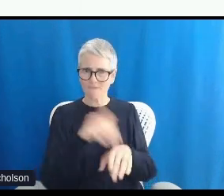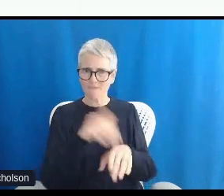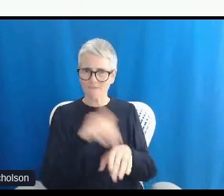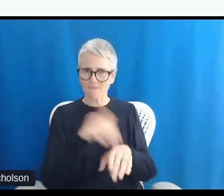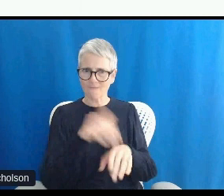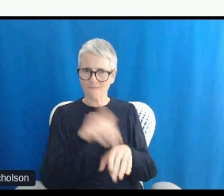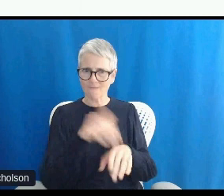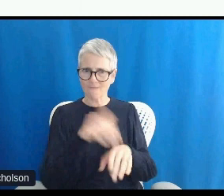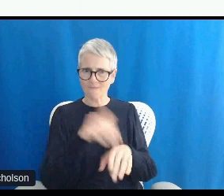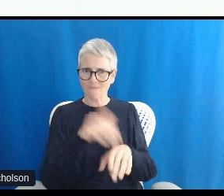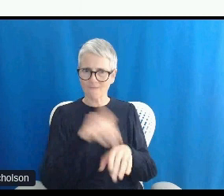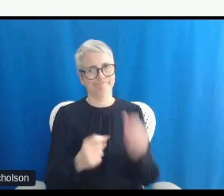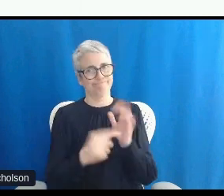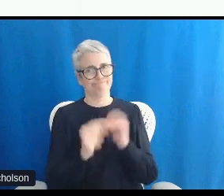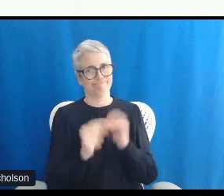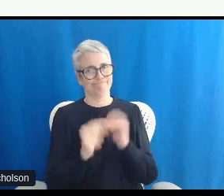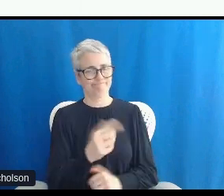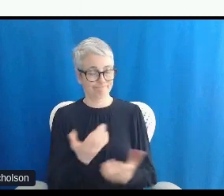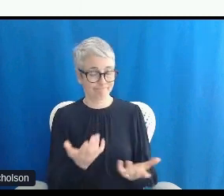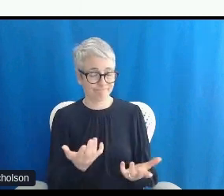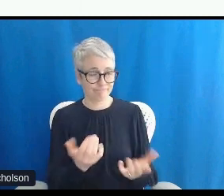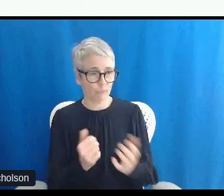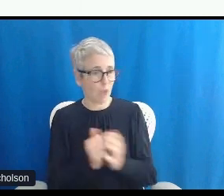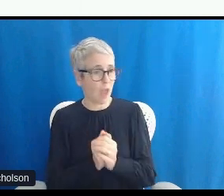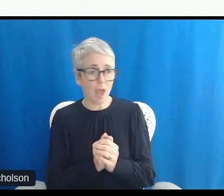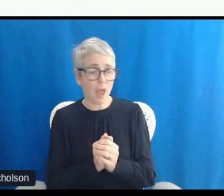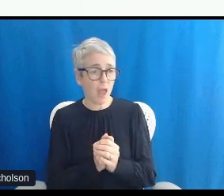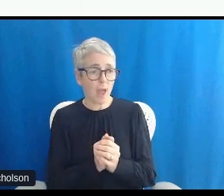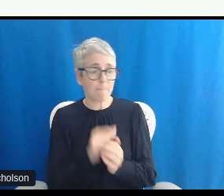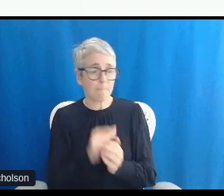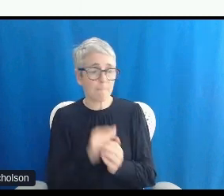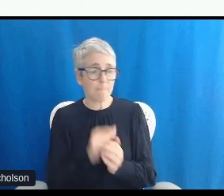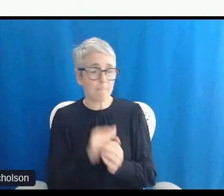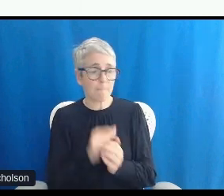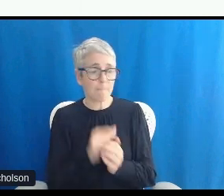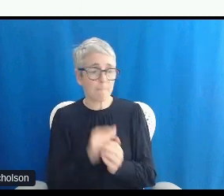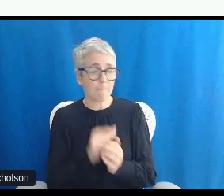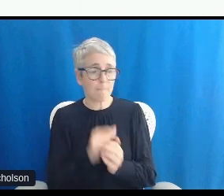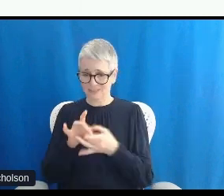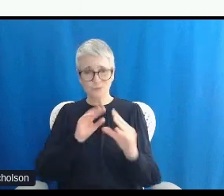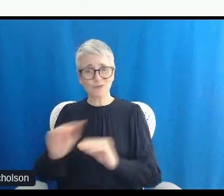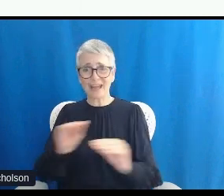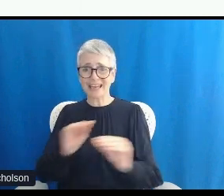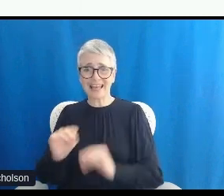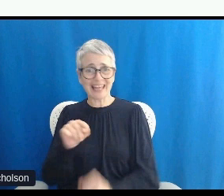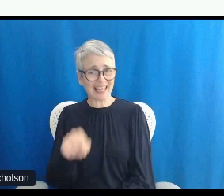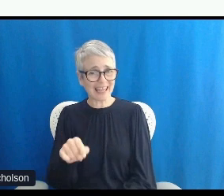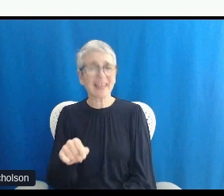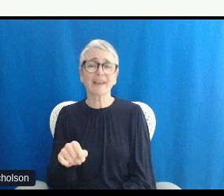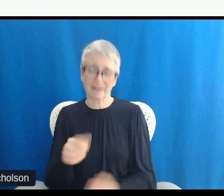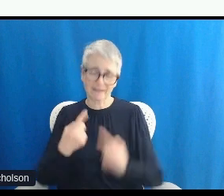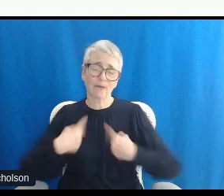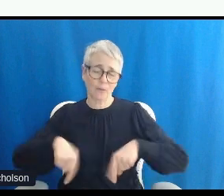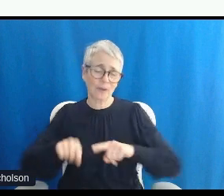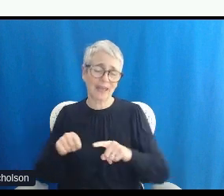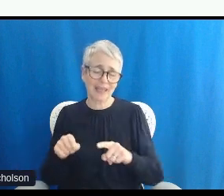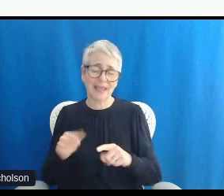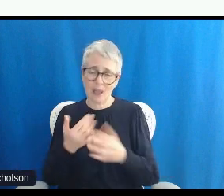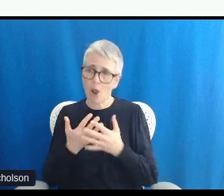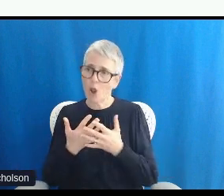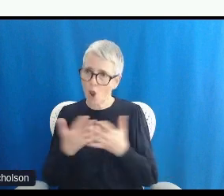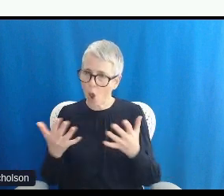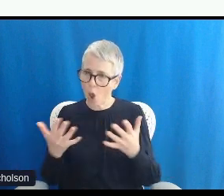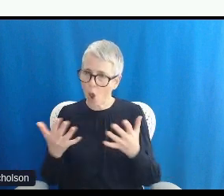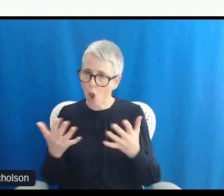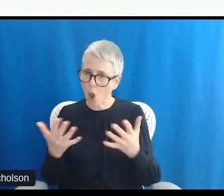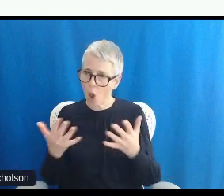team, a technical team, which again plays back into the point we just mentioned around the training. We do lots of, we